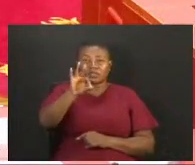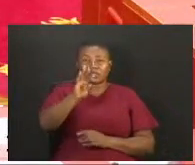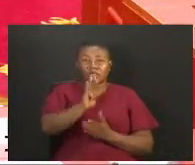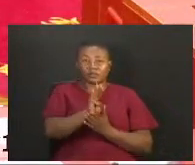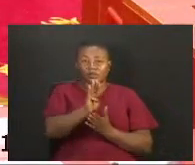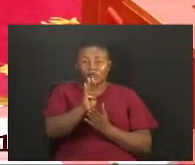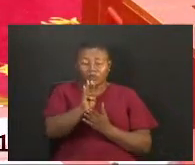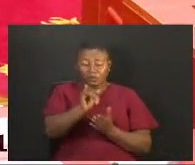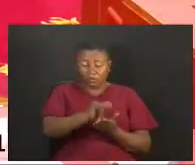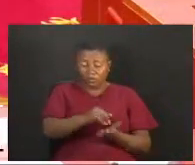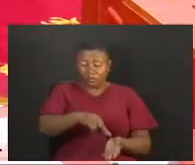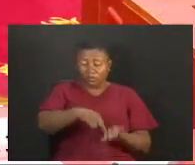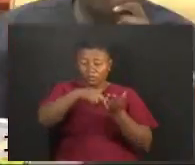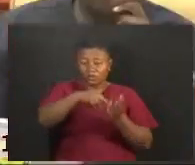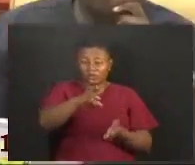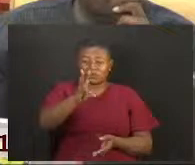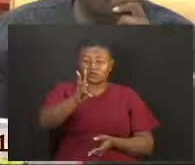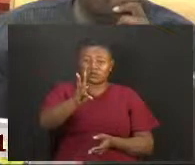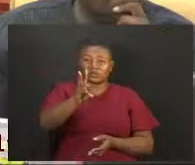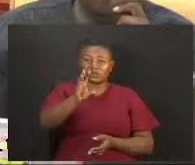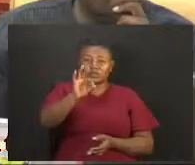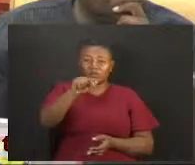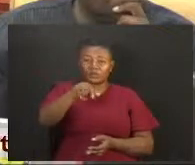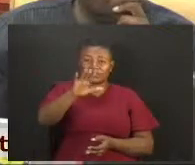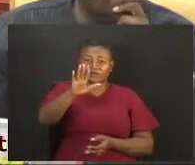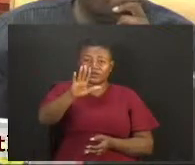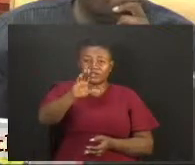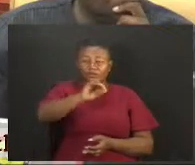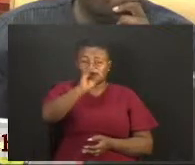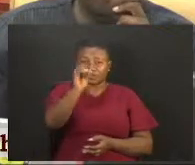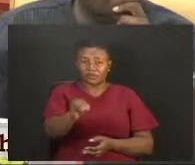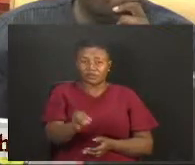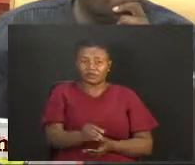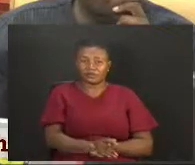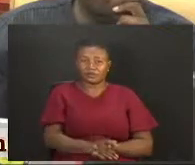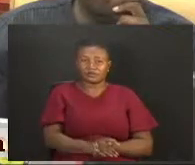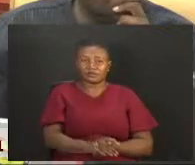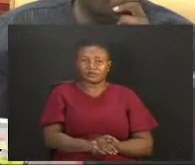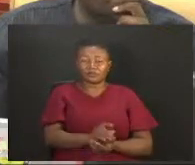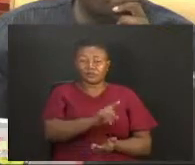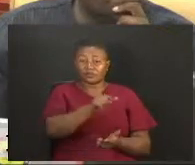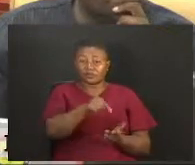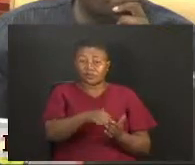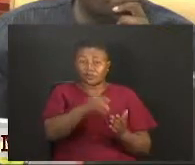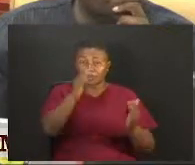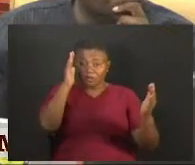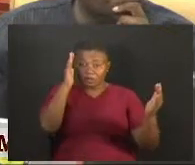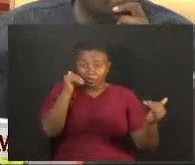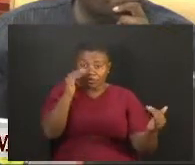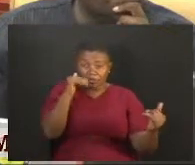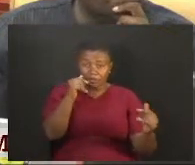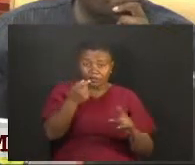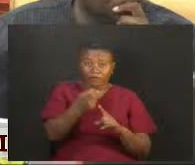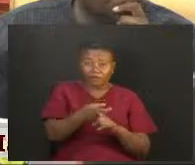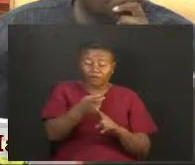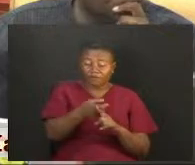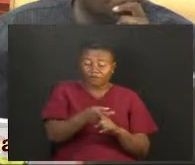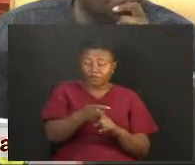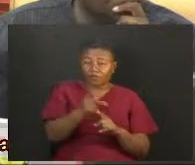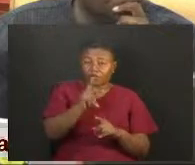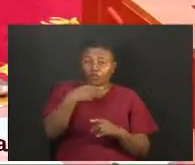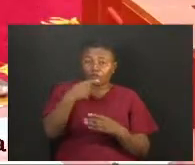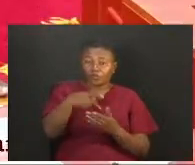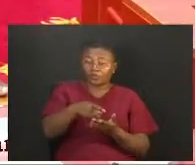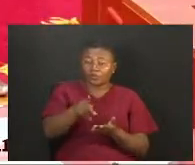representing 65% of total financing for 2025. This is expected to be sourced from the issuance of